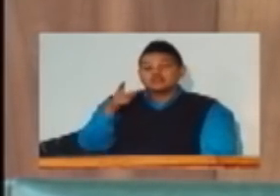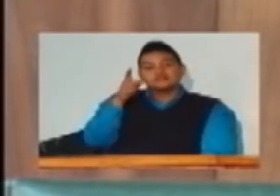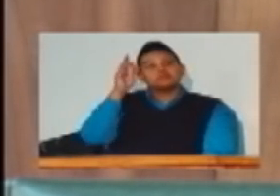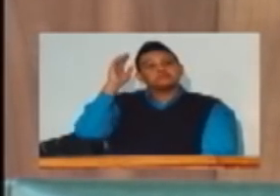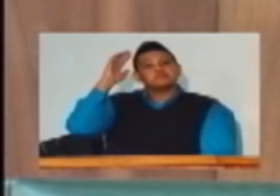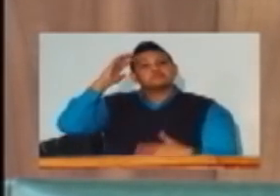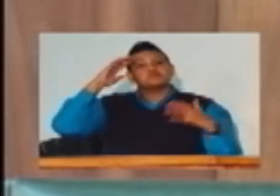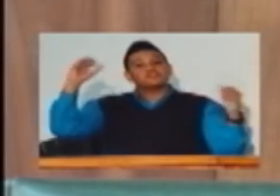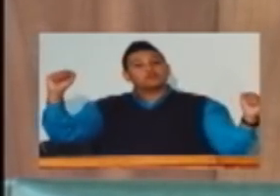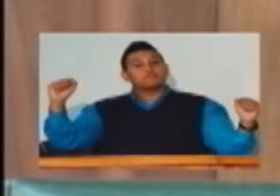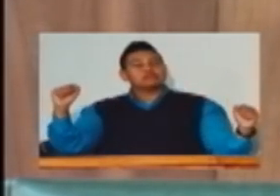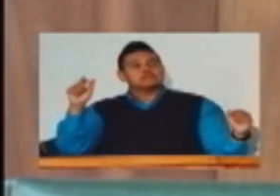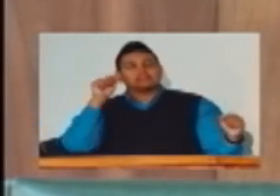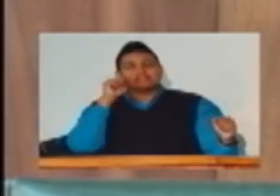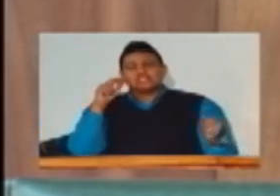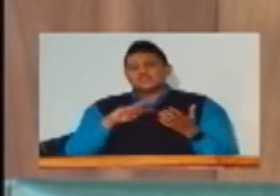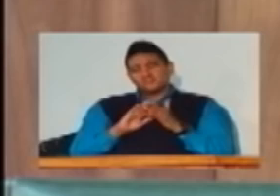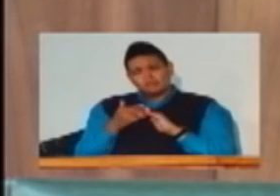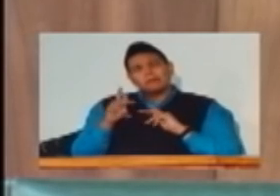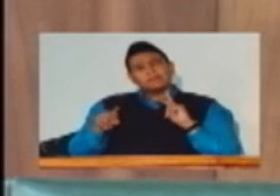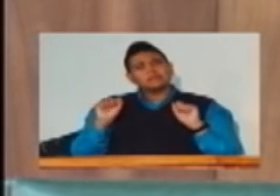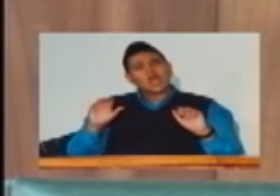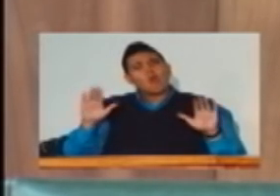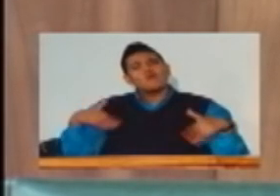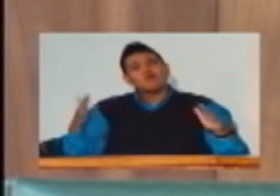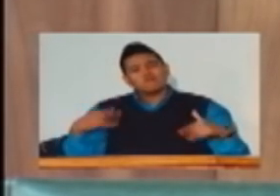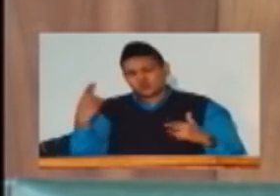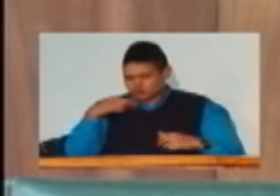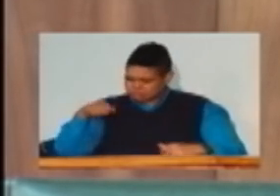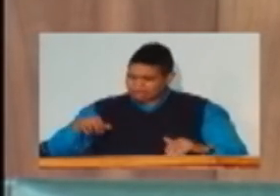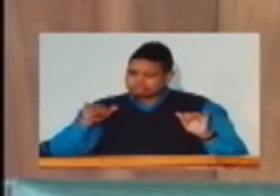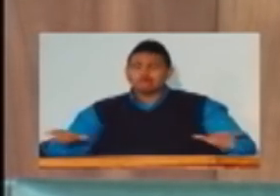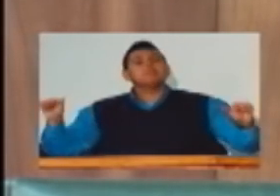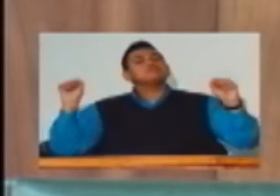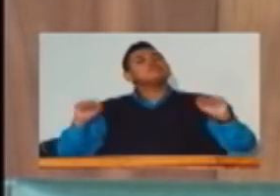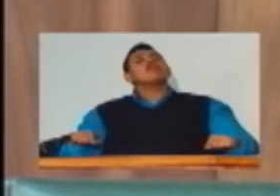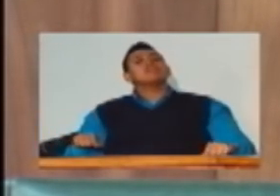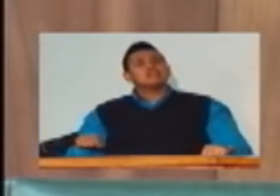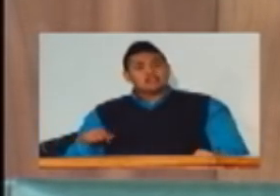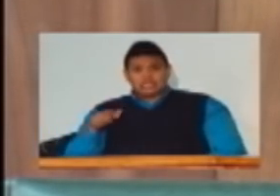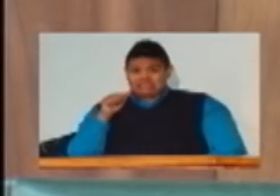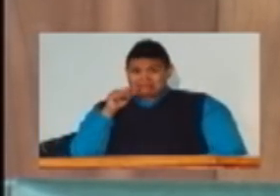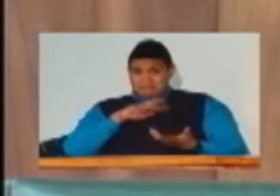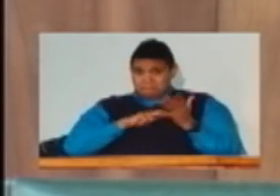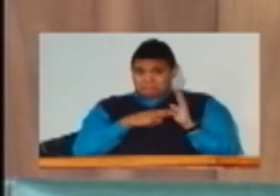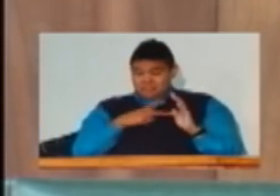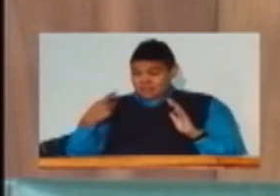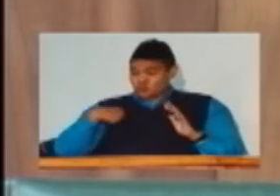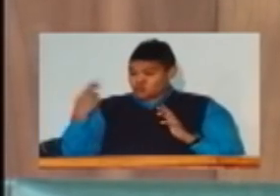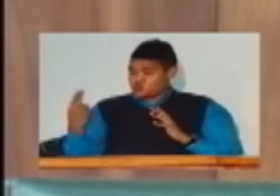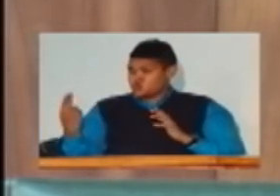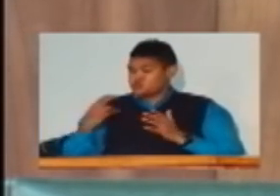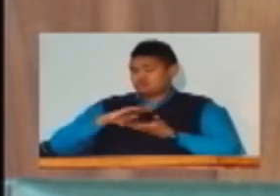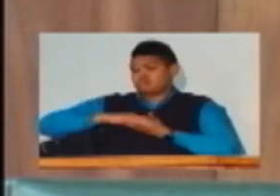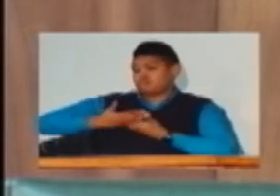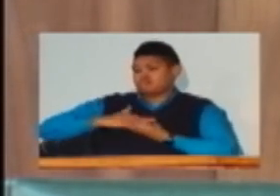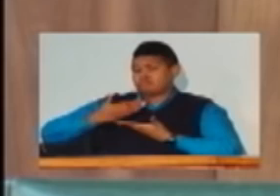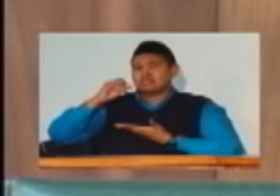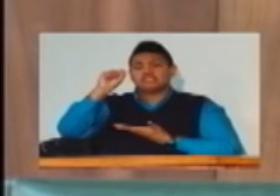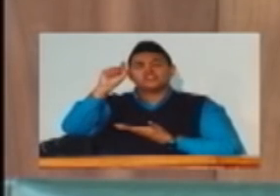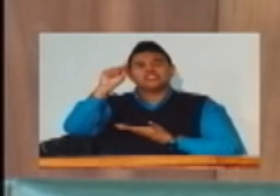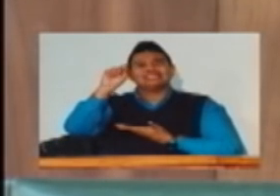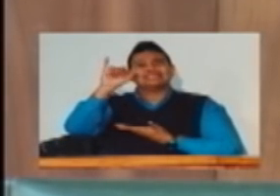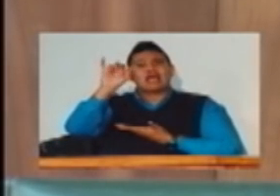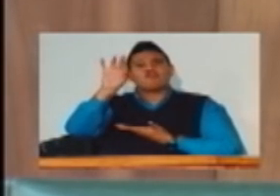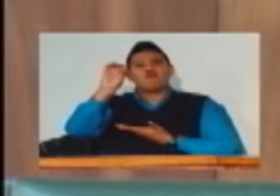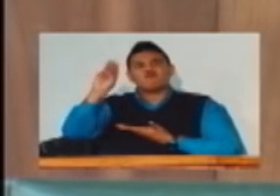when we go to the supermarket or wholesale. It is not beyond us to ensure when we use styrofoam, it is